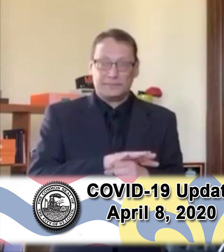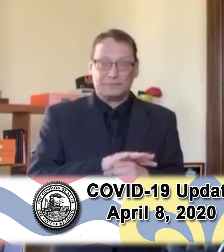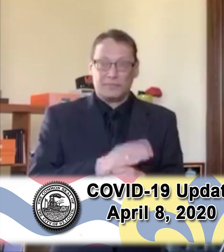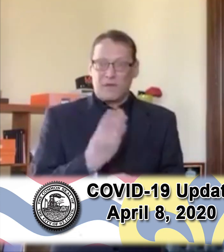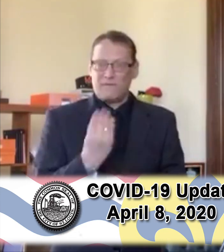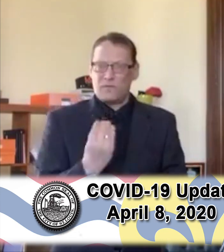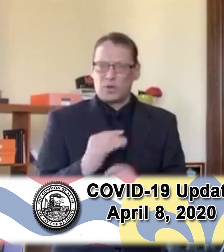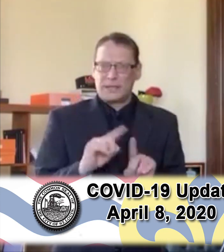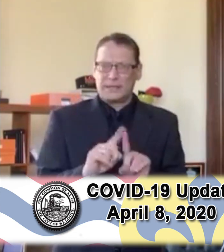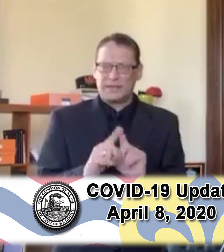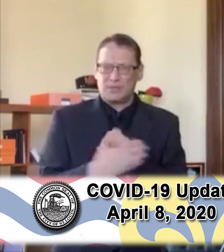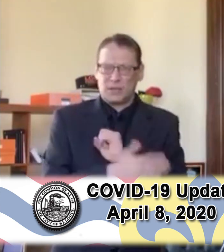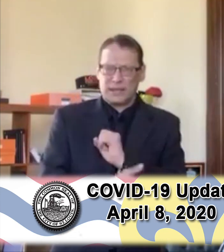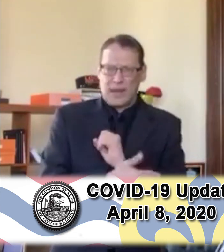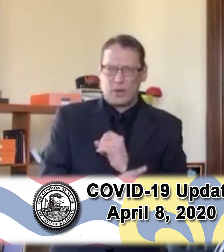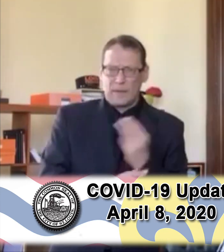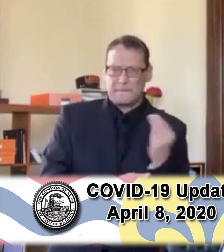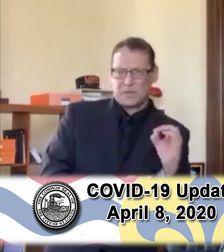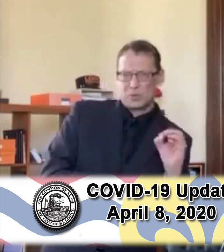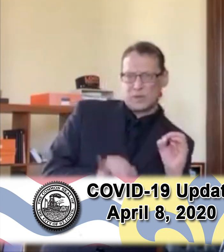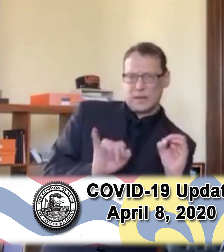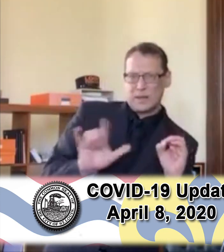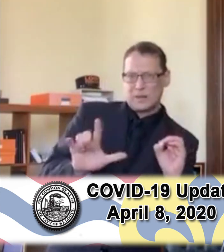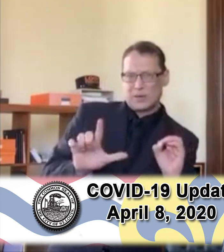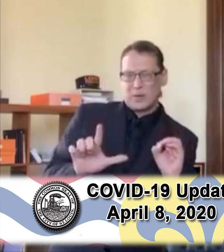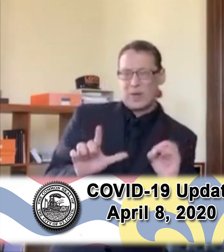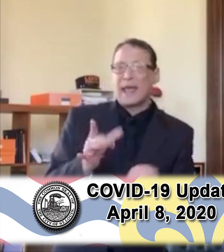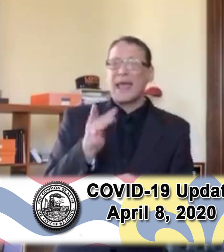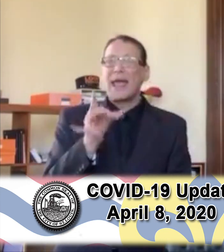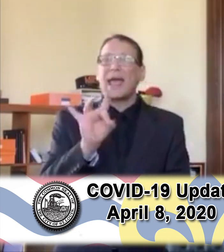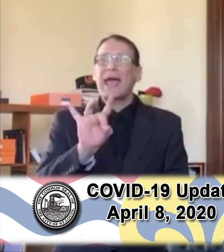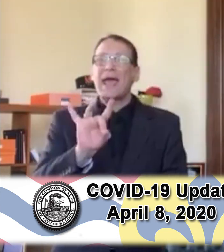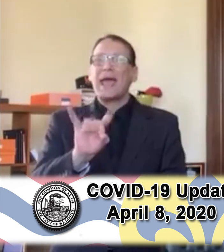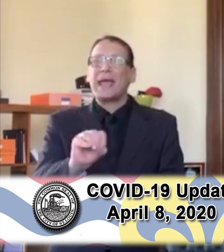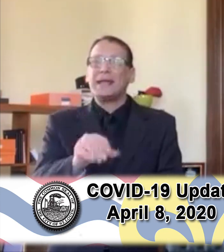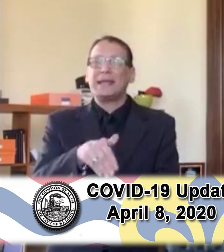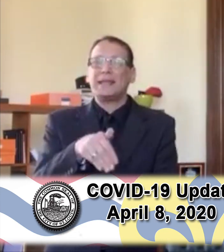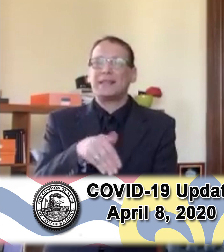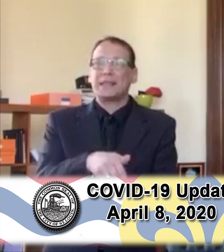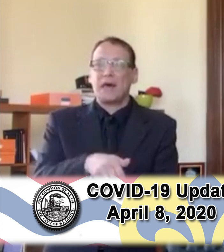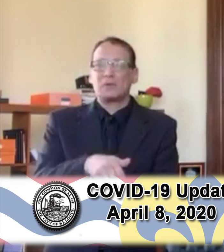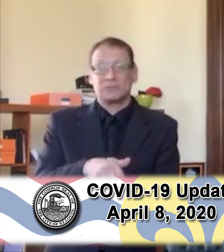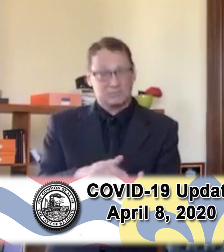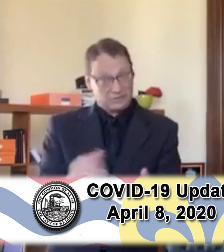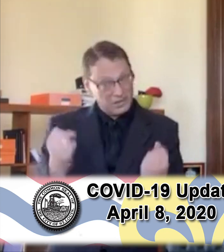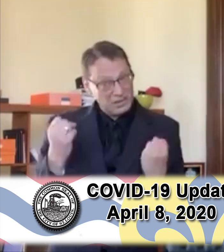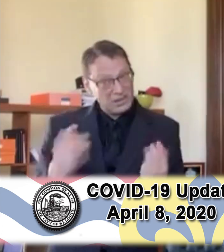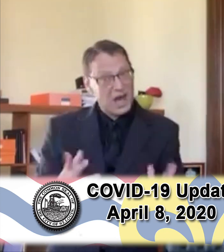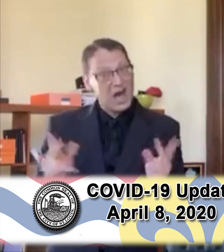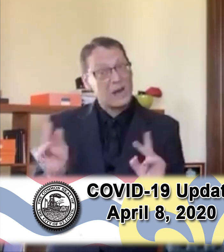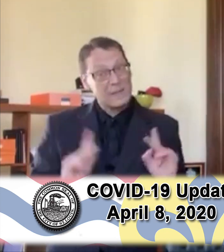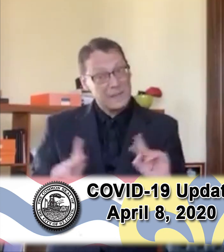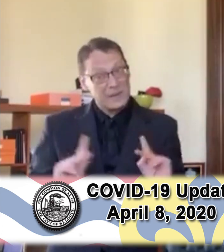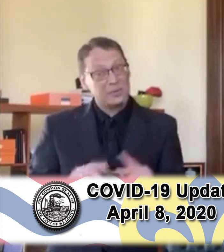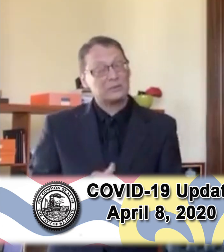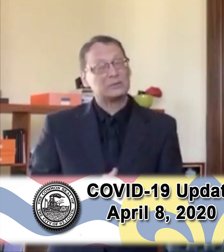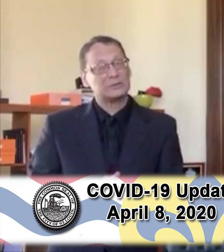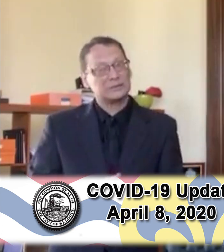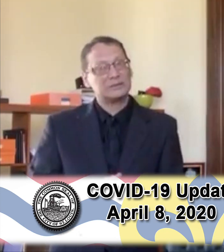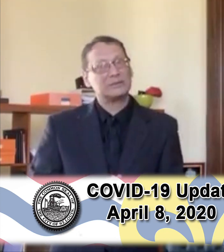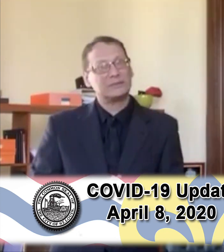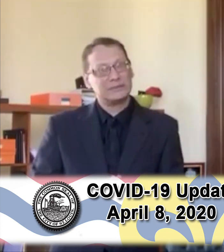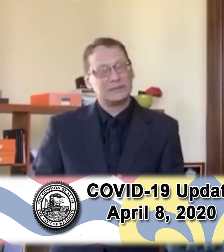14-county region, Missouri and Illinois, could be infected with COVID-19. That's a lot of people. We're looking at